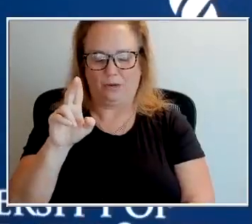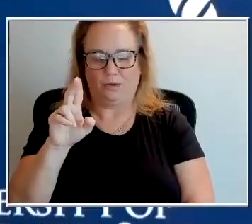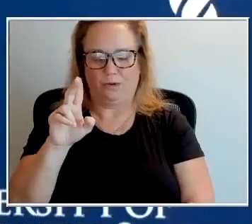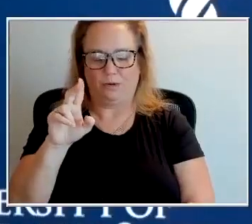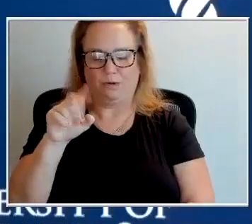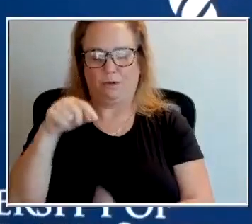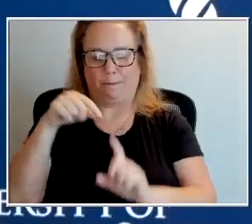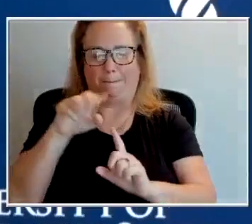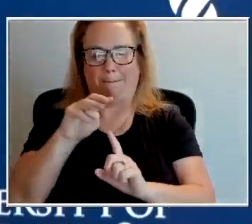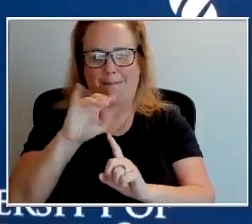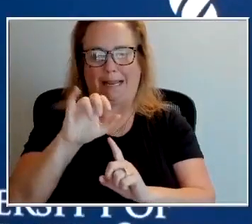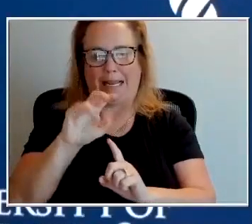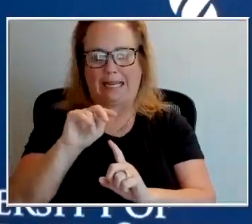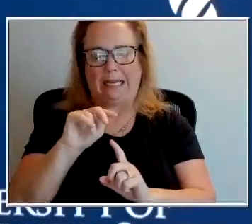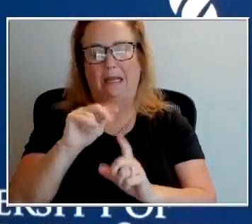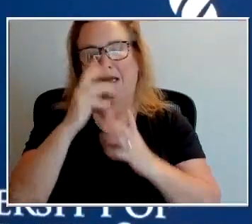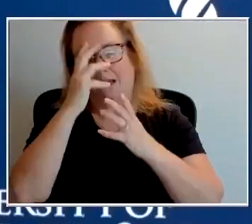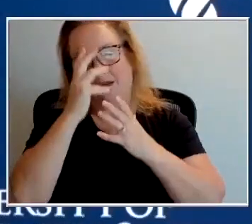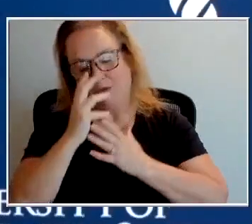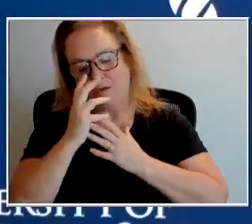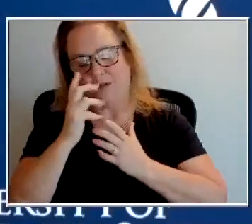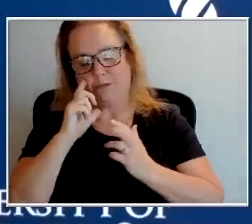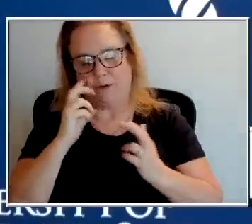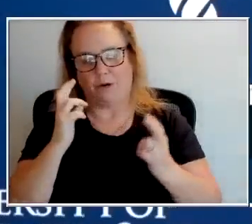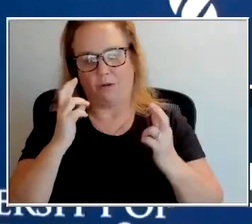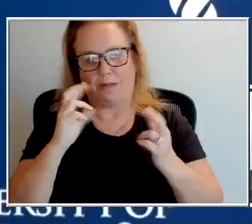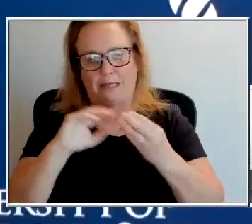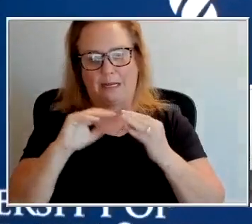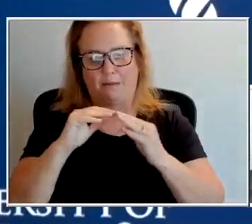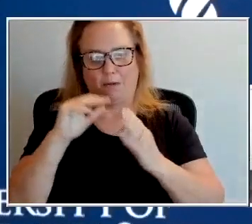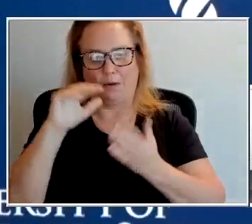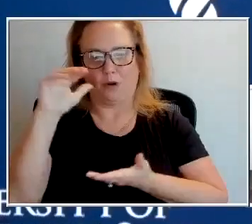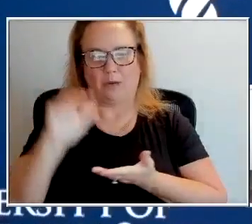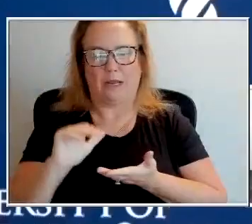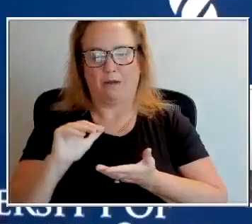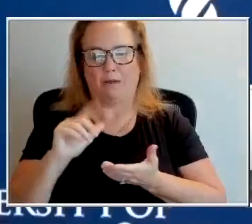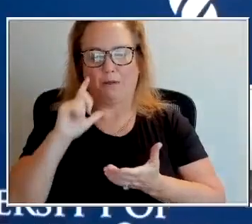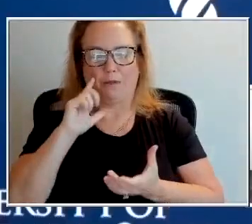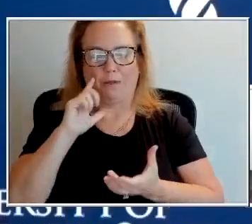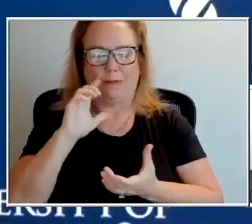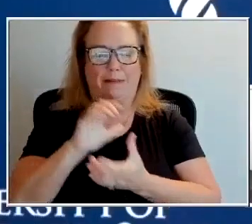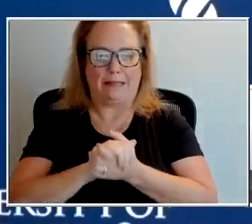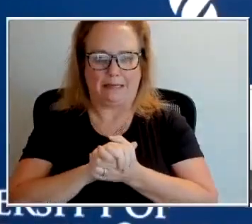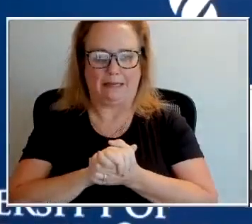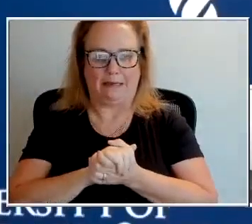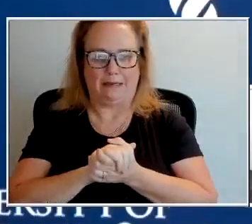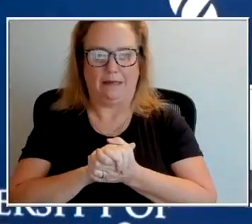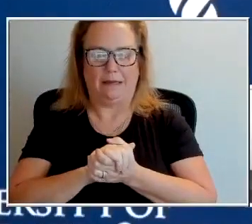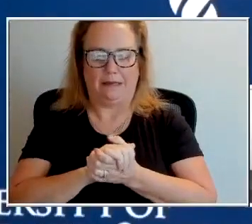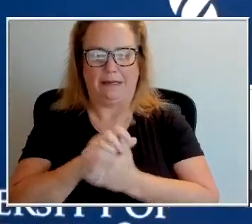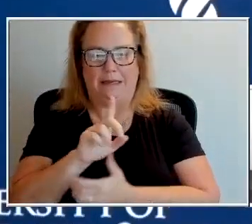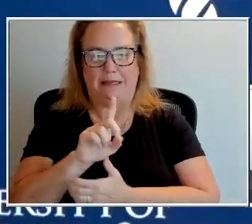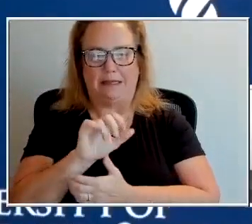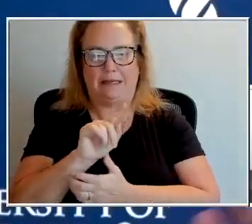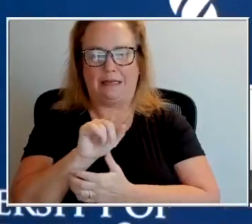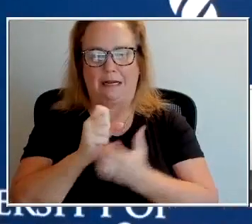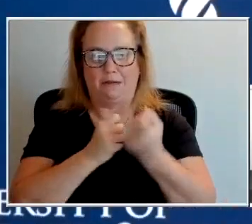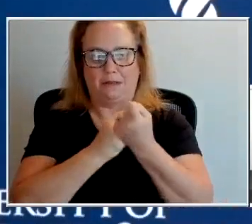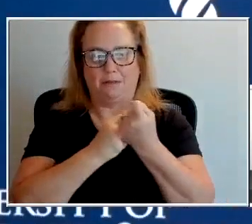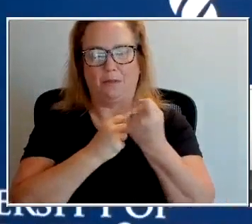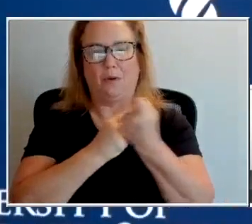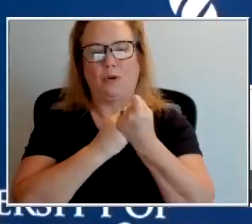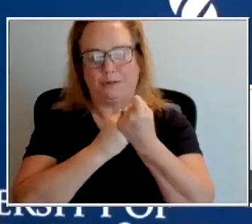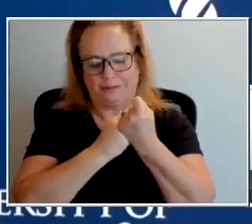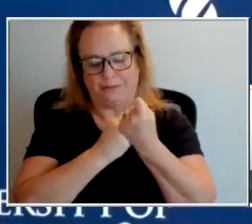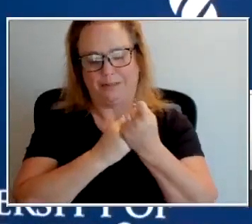Hospital. So unfortunately, we were hoping that number would go down. We believe, and certainly all the data would support the fact that there is probably